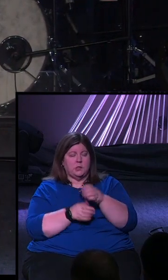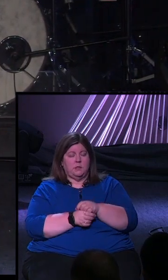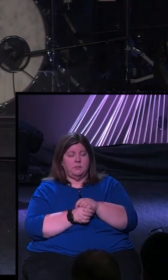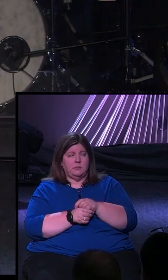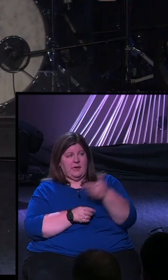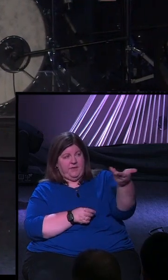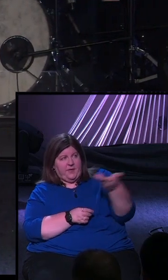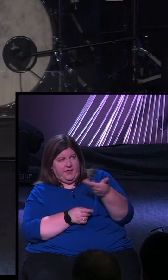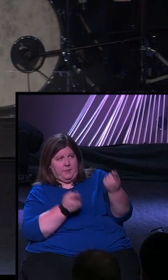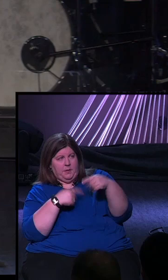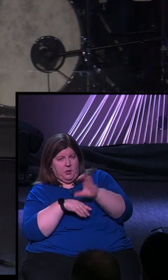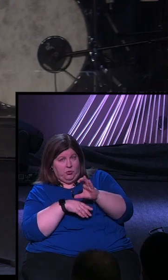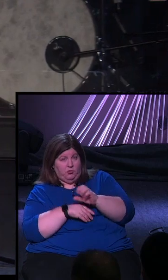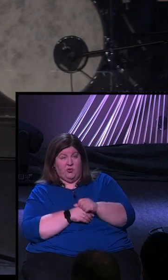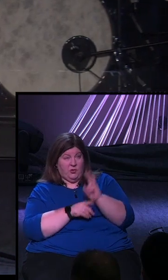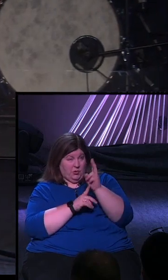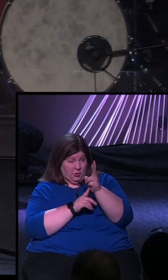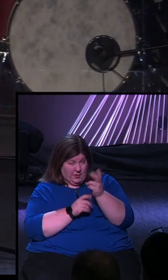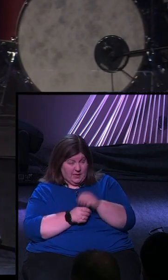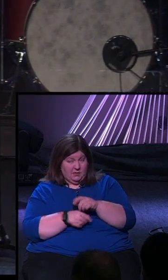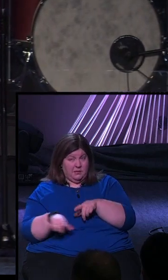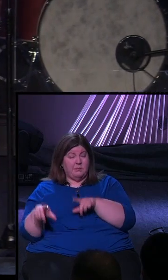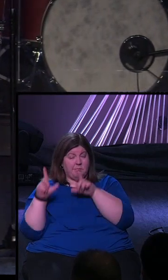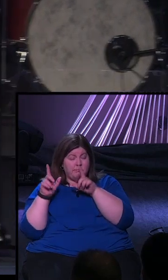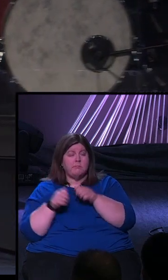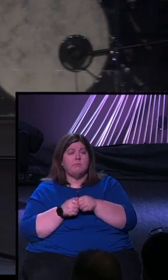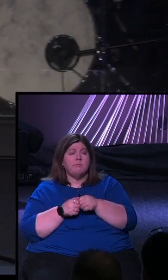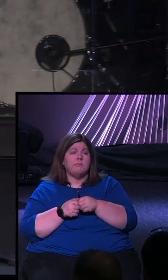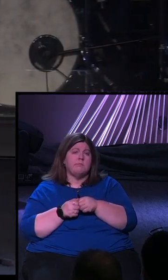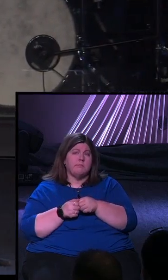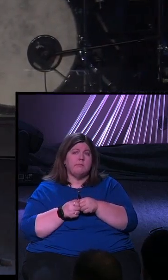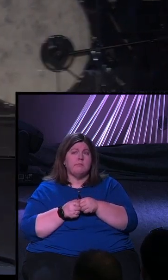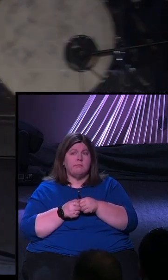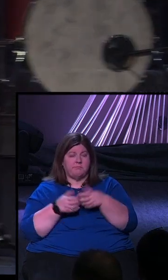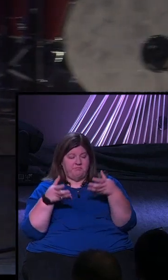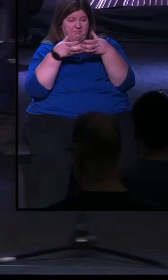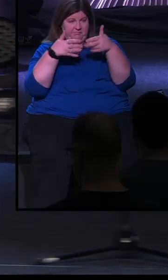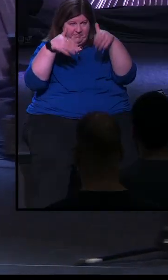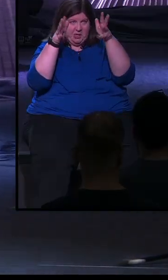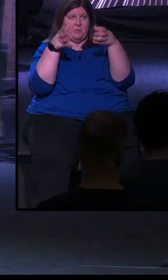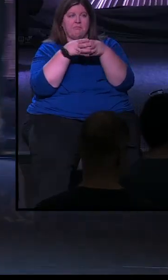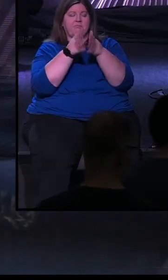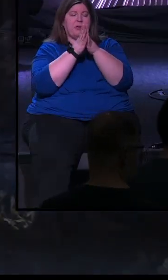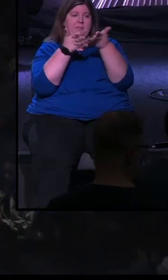in. And so 2 minutes is gonna go up on the screen, gather up with like 3 or 4 people. All right, go.